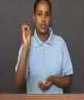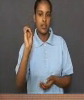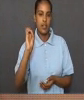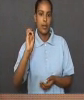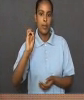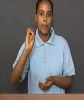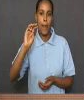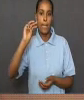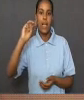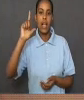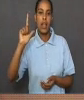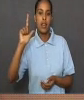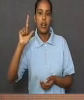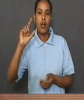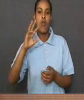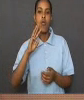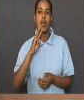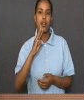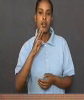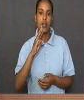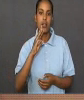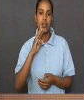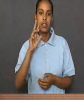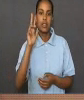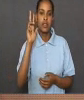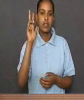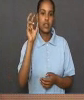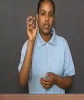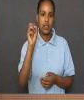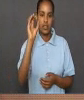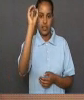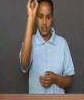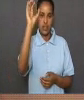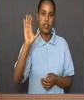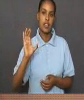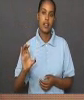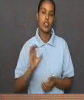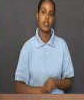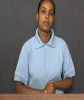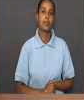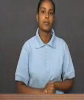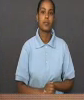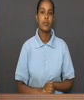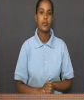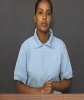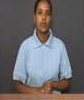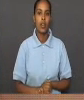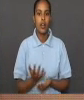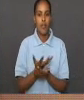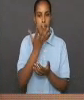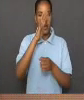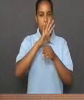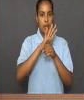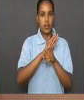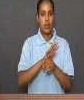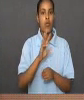460 milliliters of water at 30 degrees Celsius. The vapor